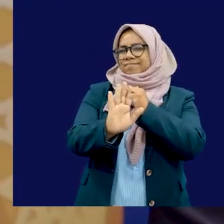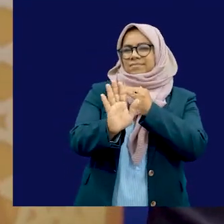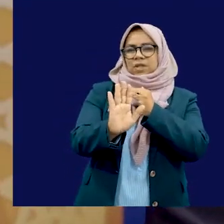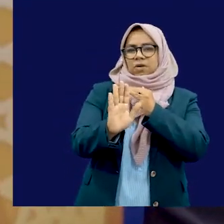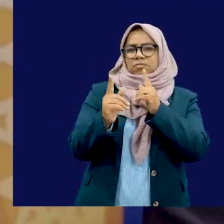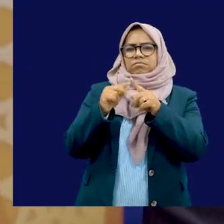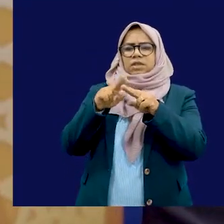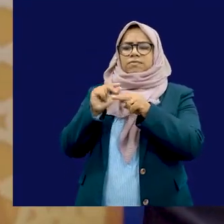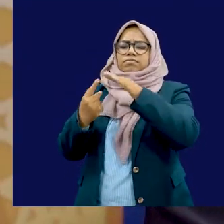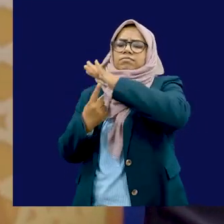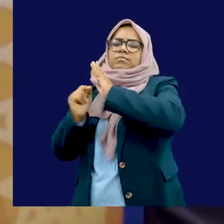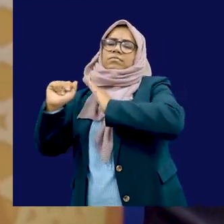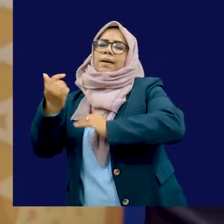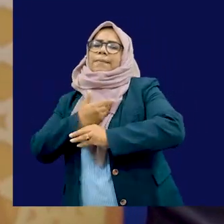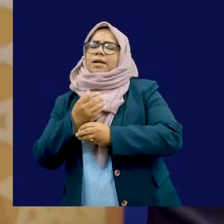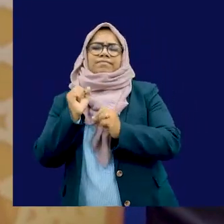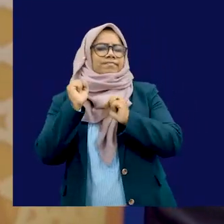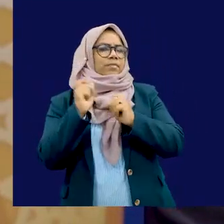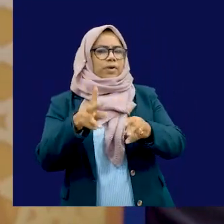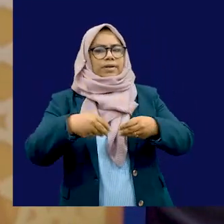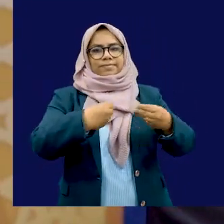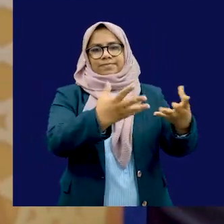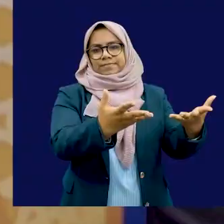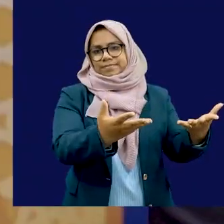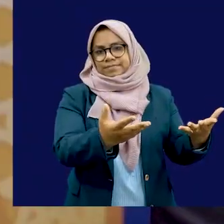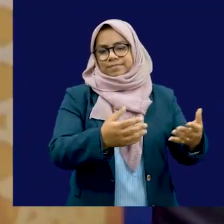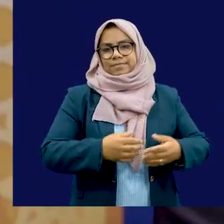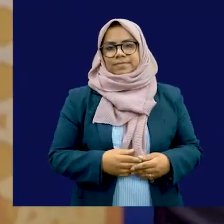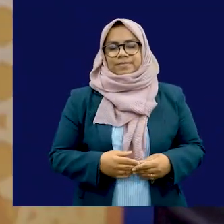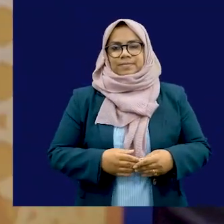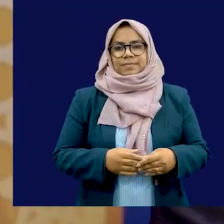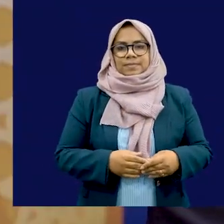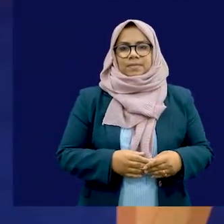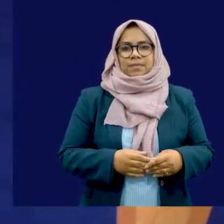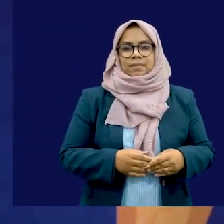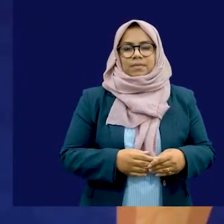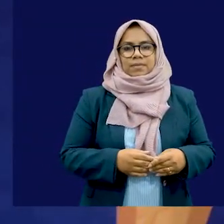the owner wishes to give on his own accord.